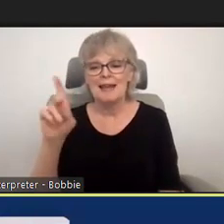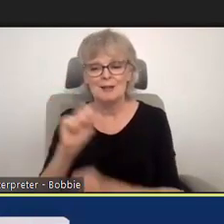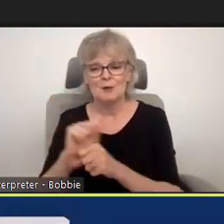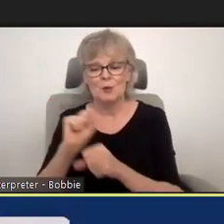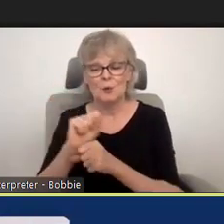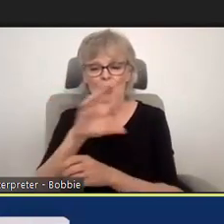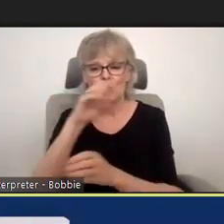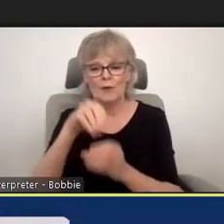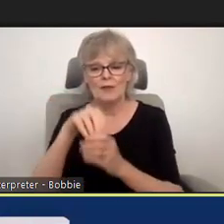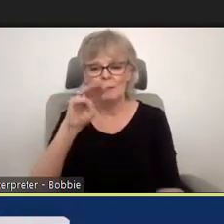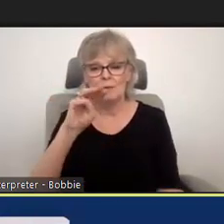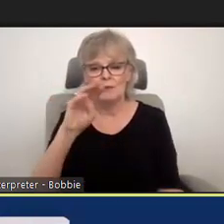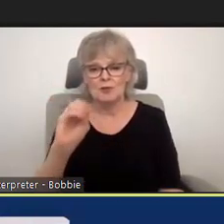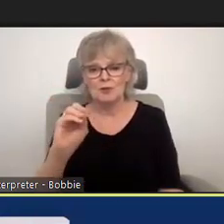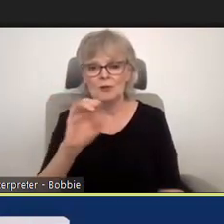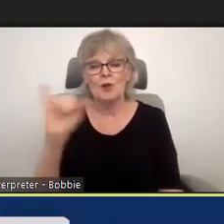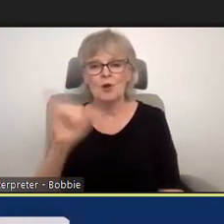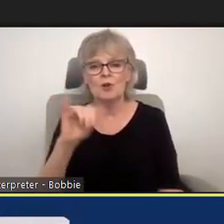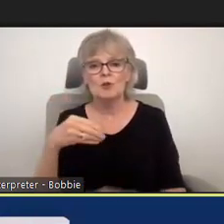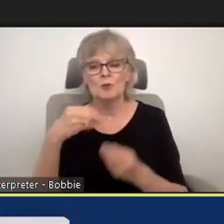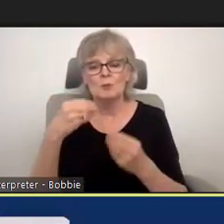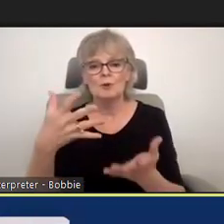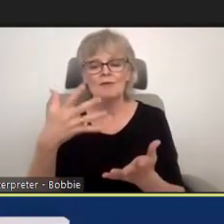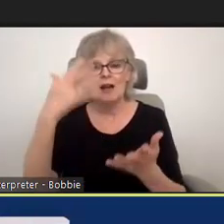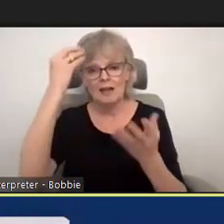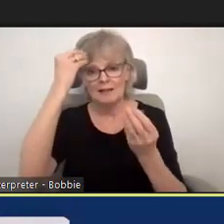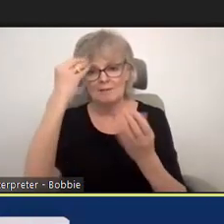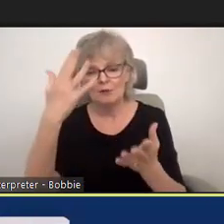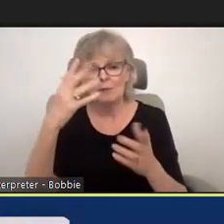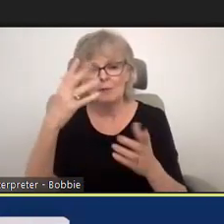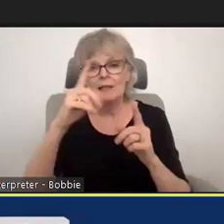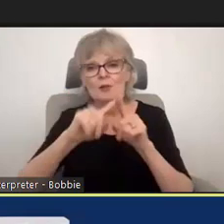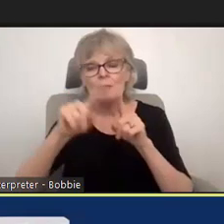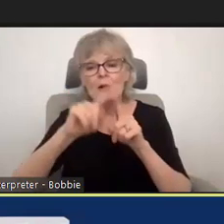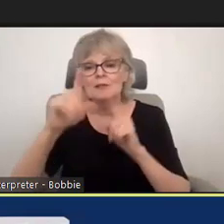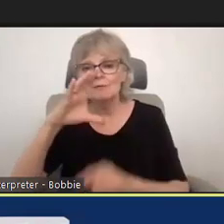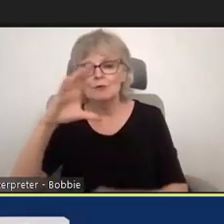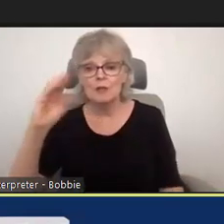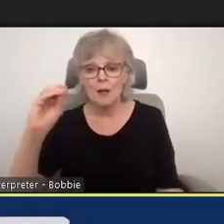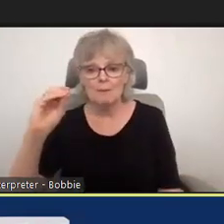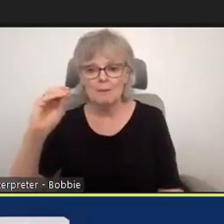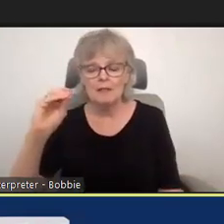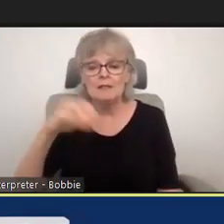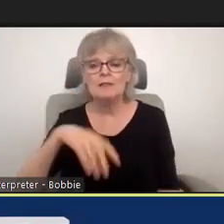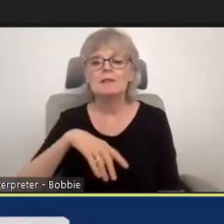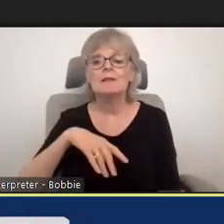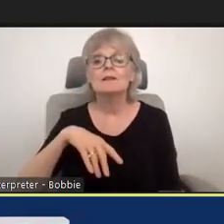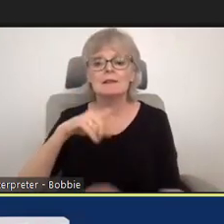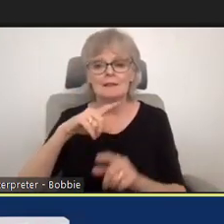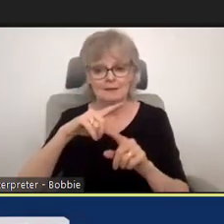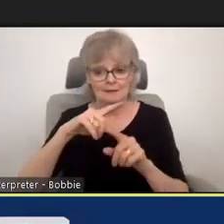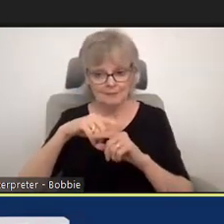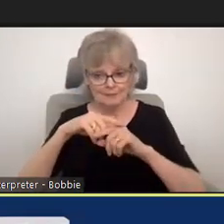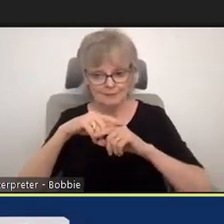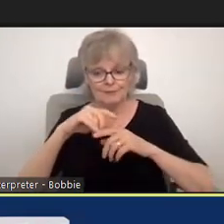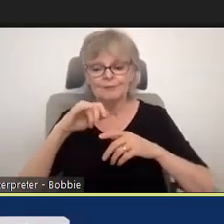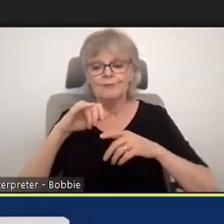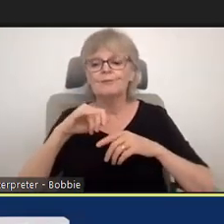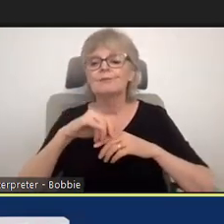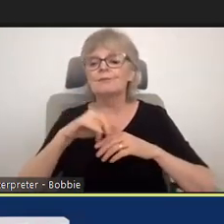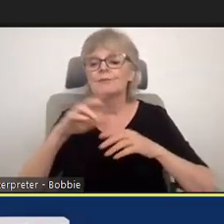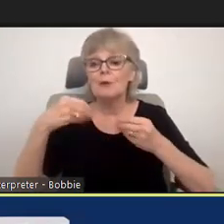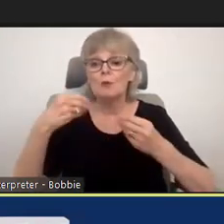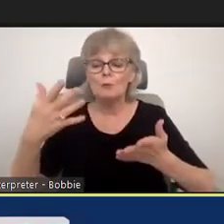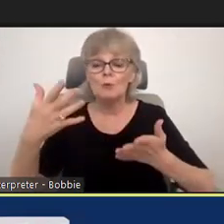also would provide information about different companies that were providing free or